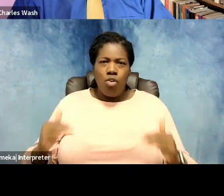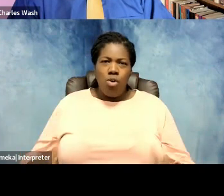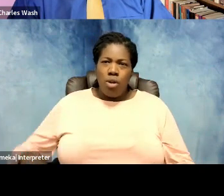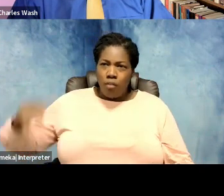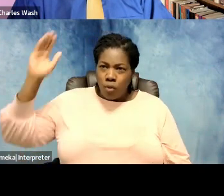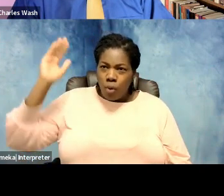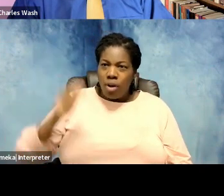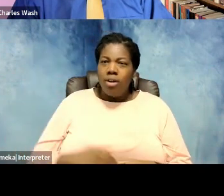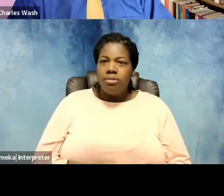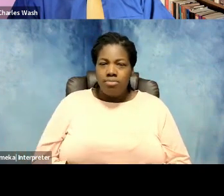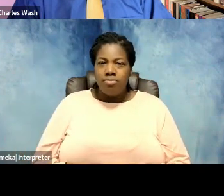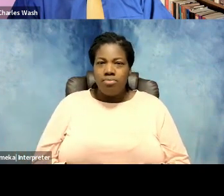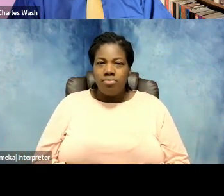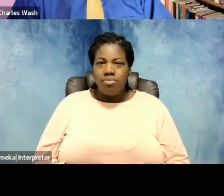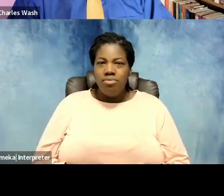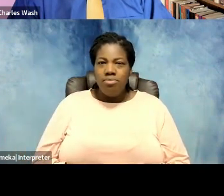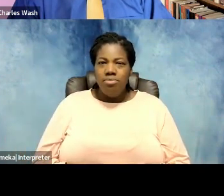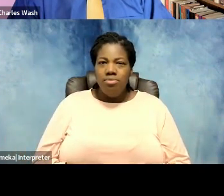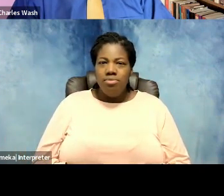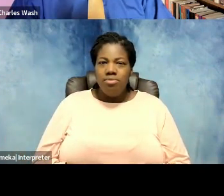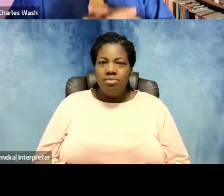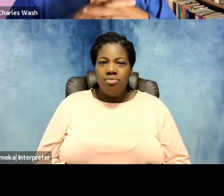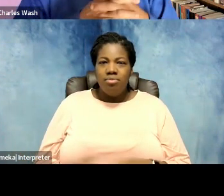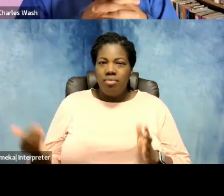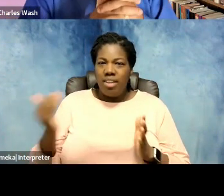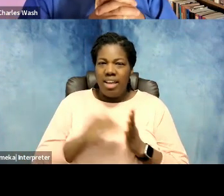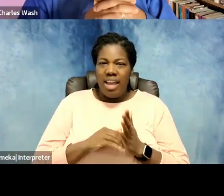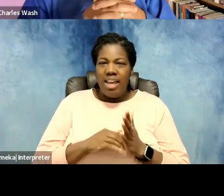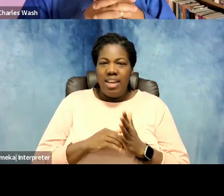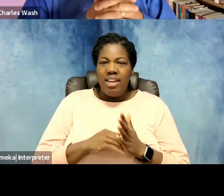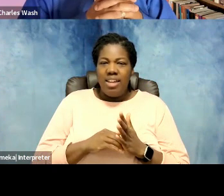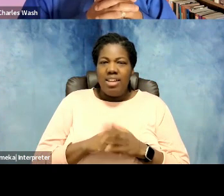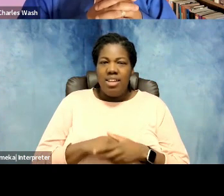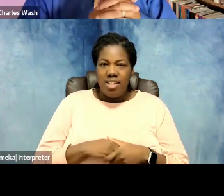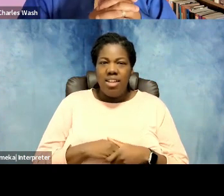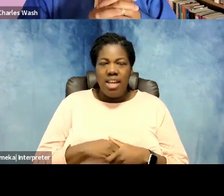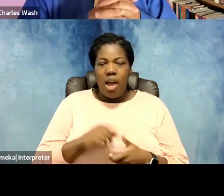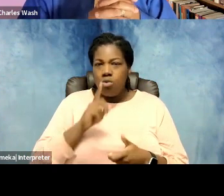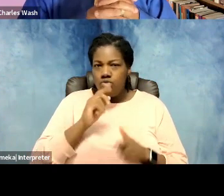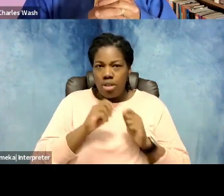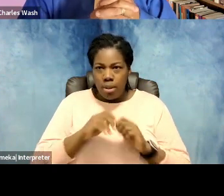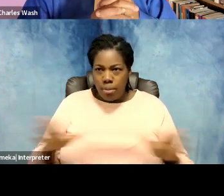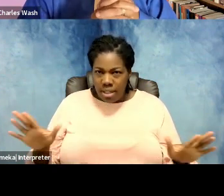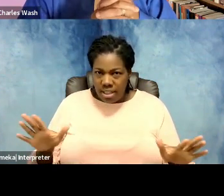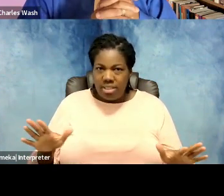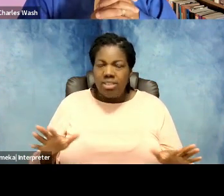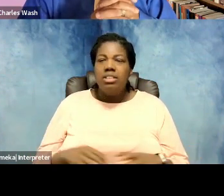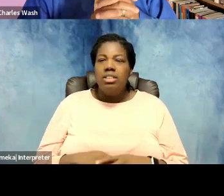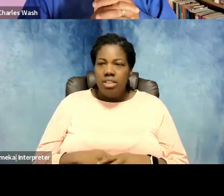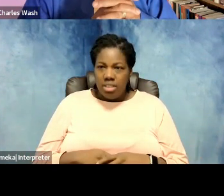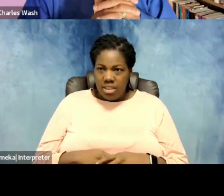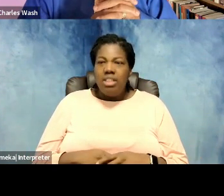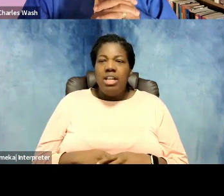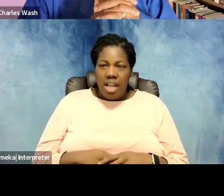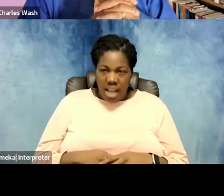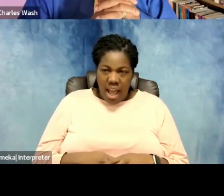here. I've got my brother here. So again, part of that family. So I was very blessed to have the opportunity to leave